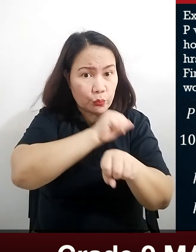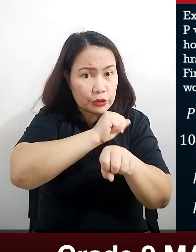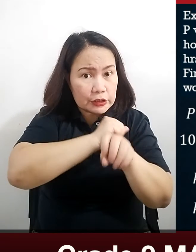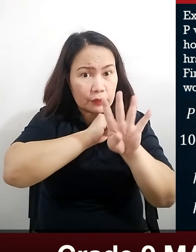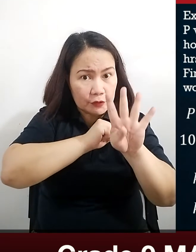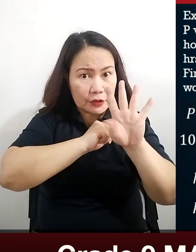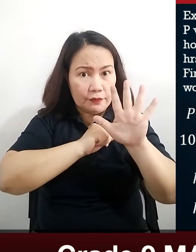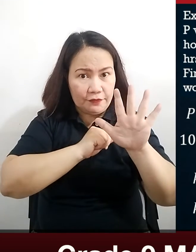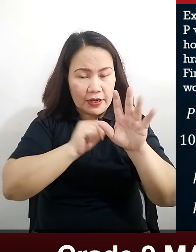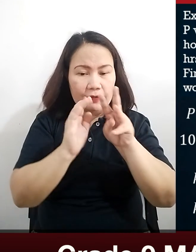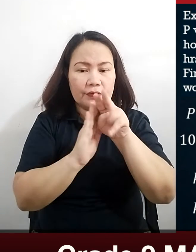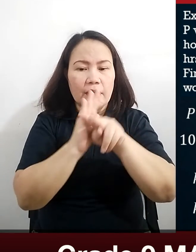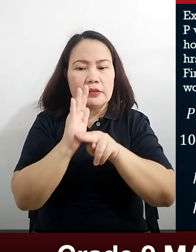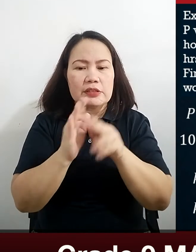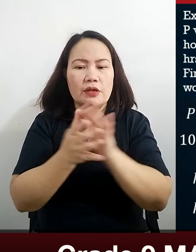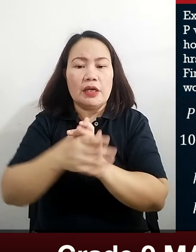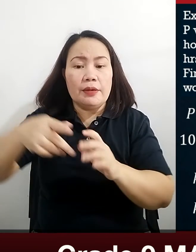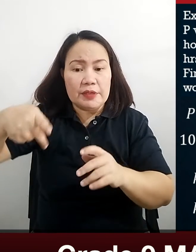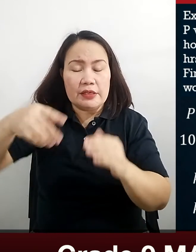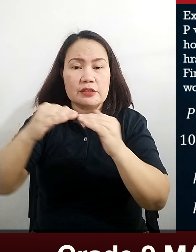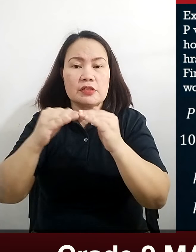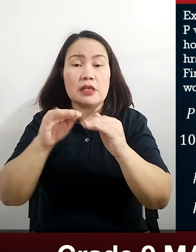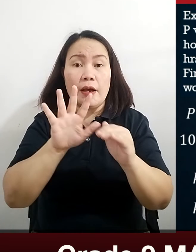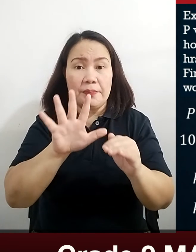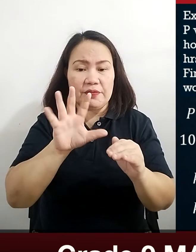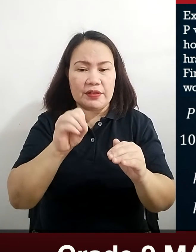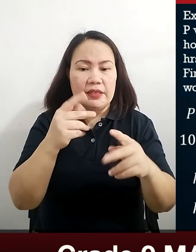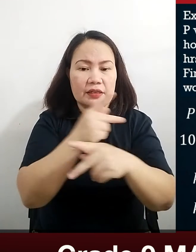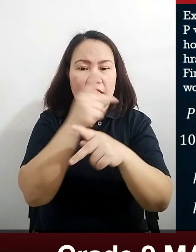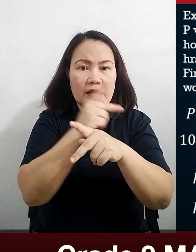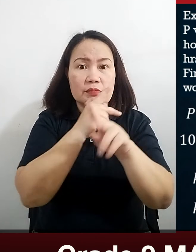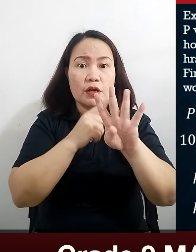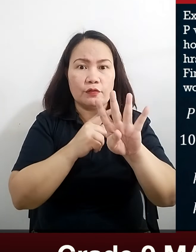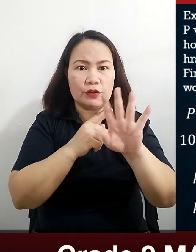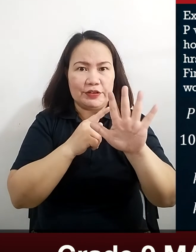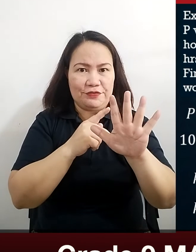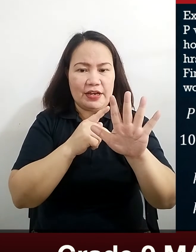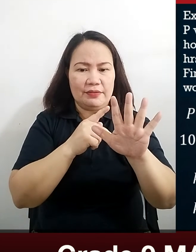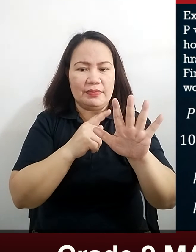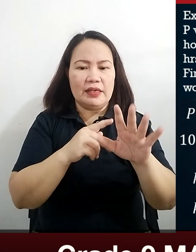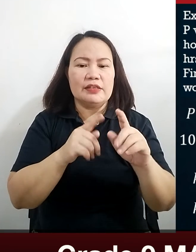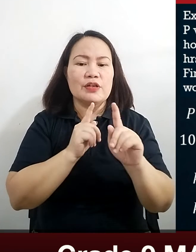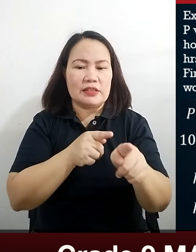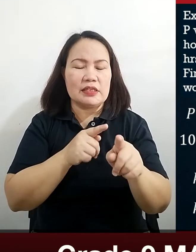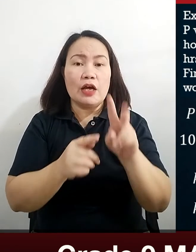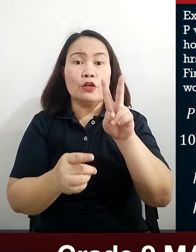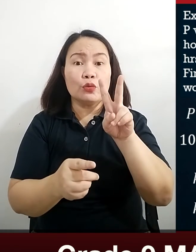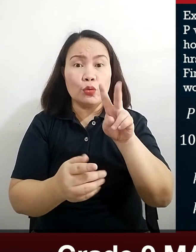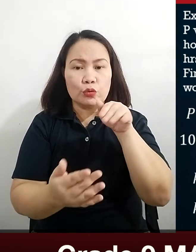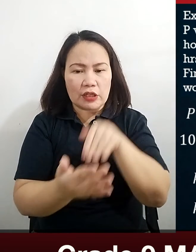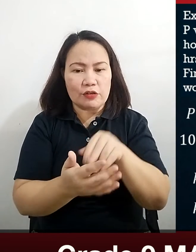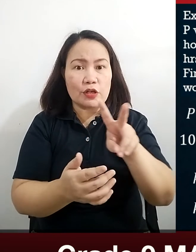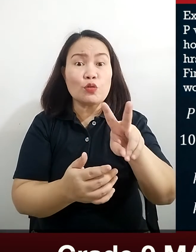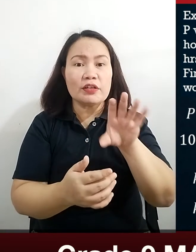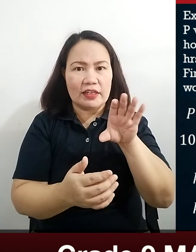nating equation. So, 50 times 45, so the answer is 2,250